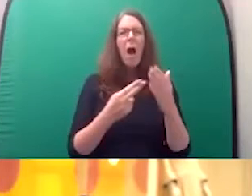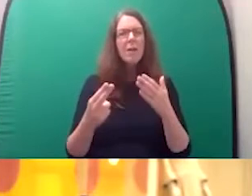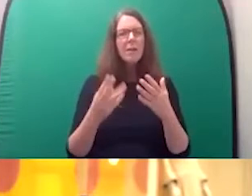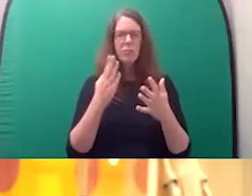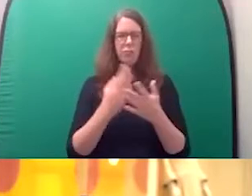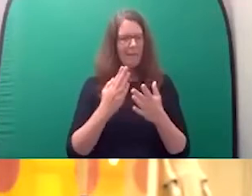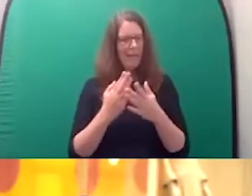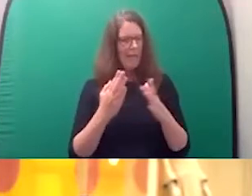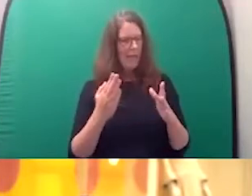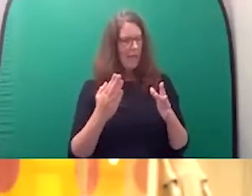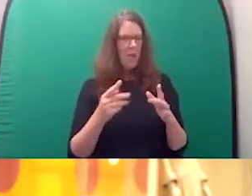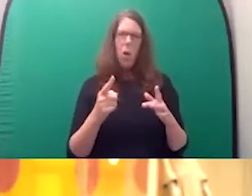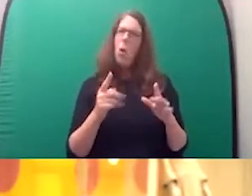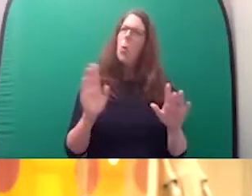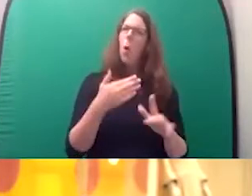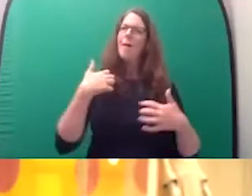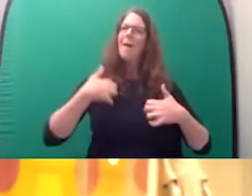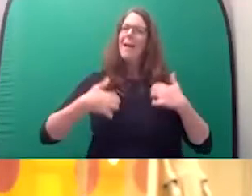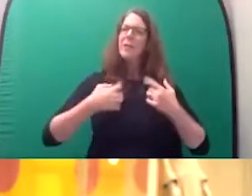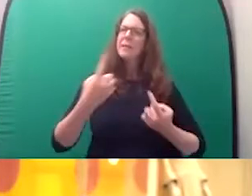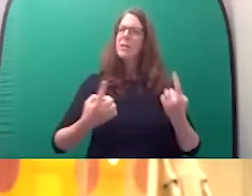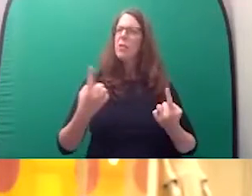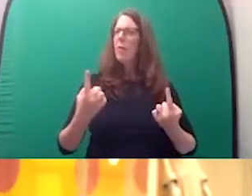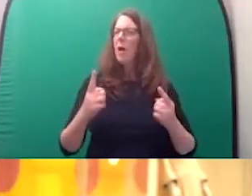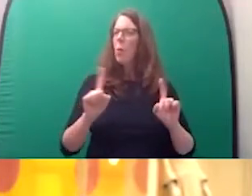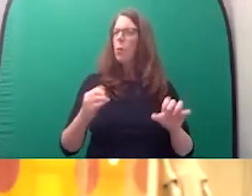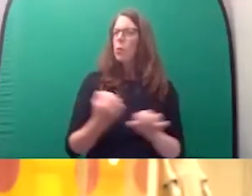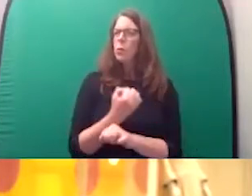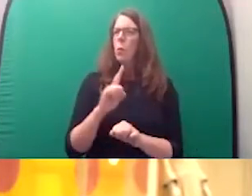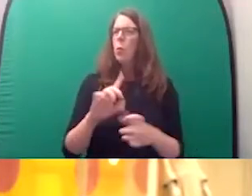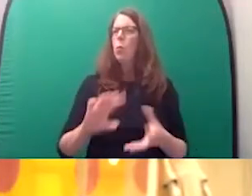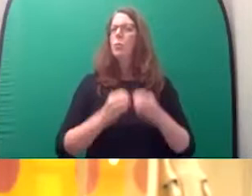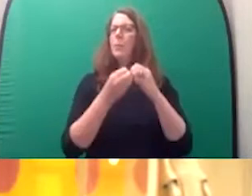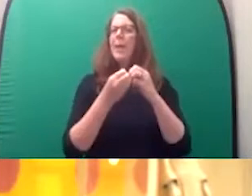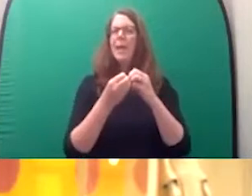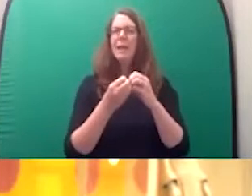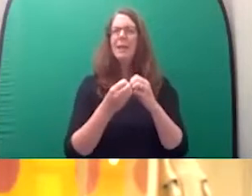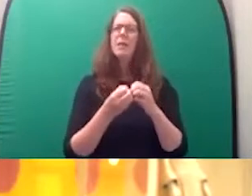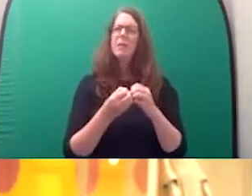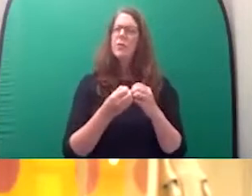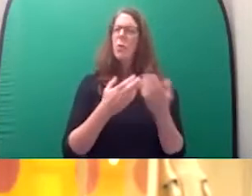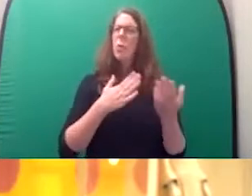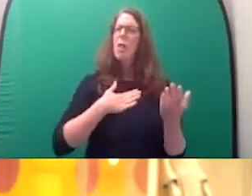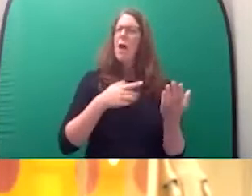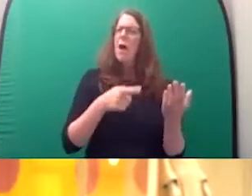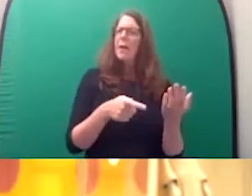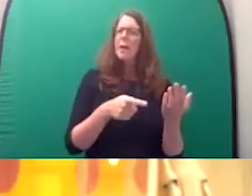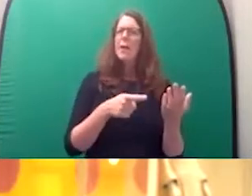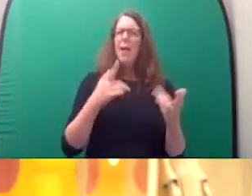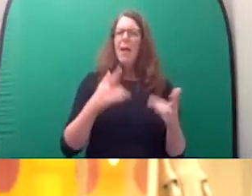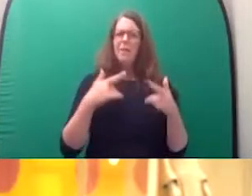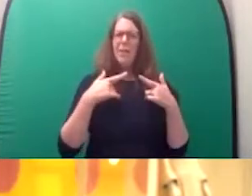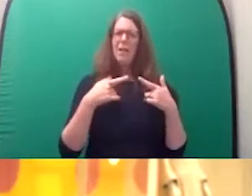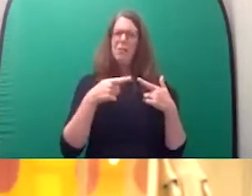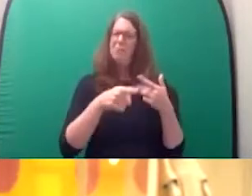it's all the same context, really. It's the same world. It's not different, you know. It's just we all influence each other, and I think that's always been a